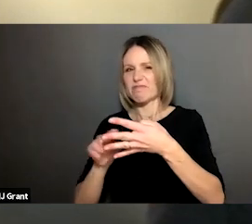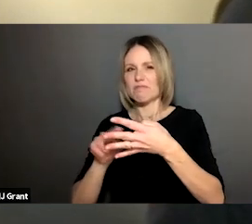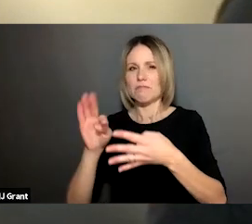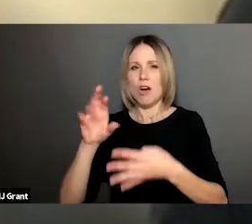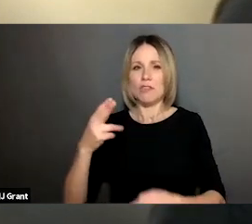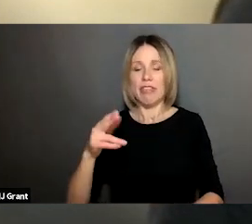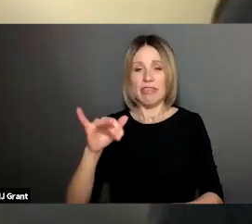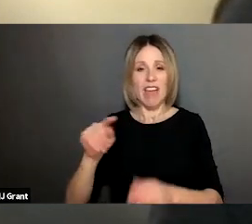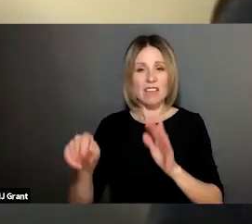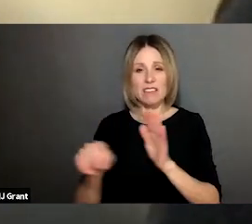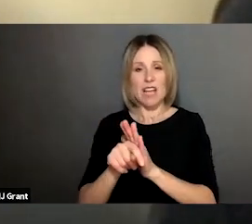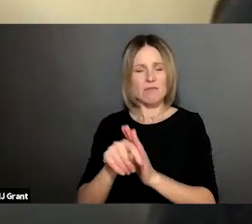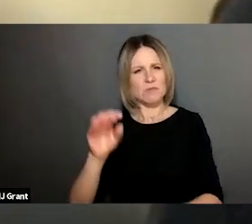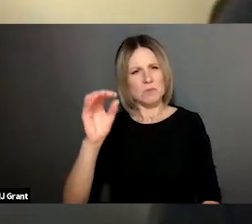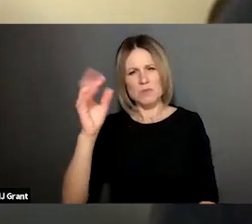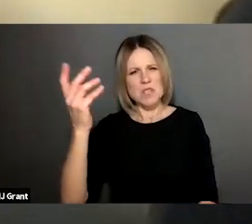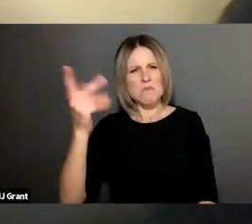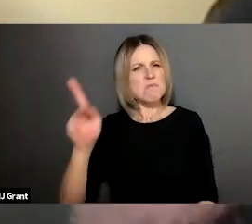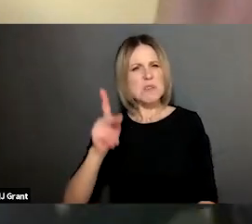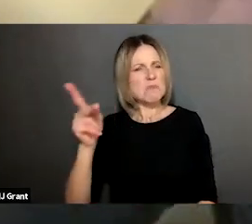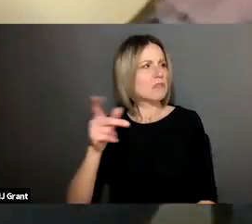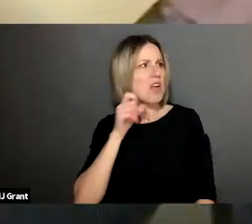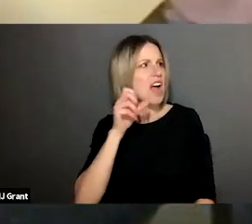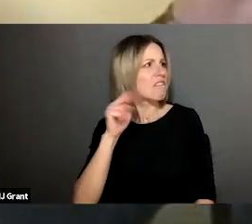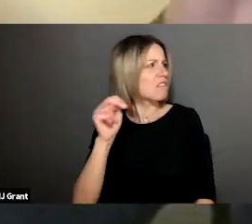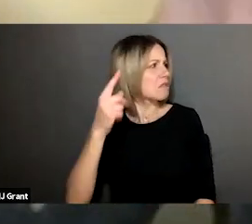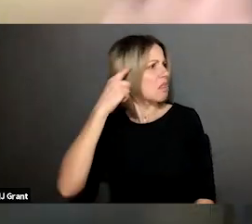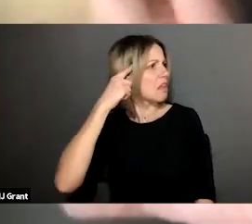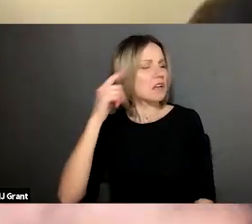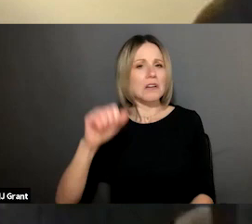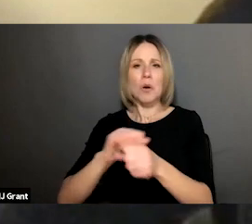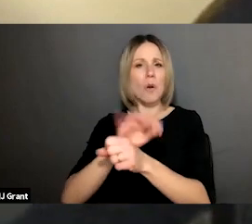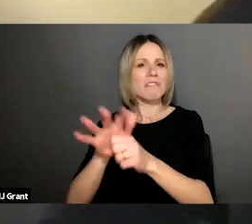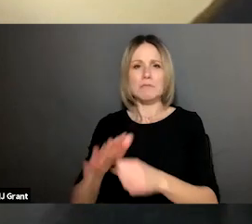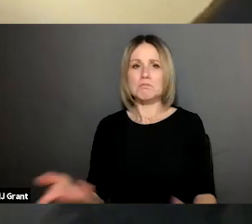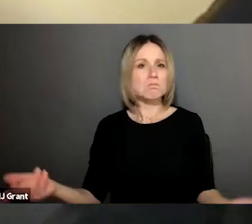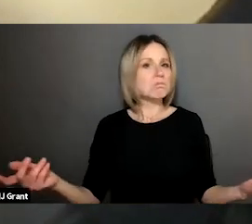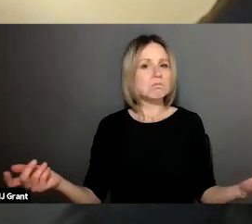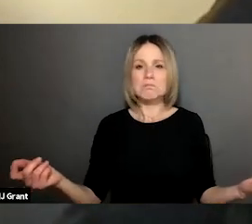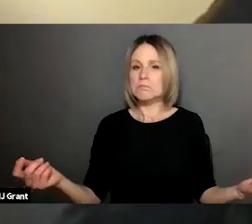there. None. People just did not acknowledge this looming threat.